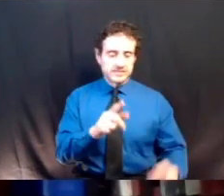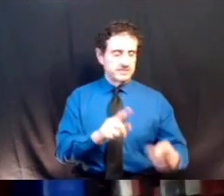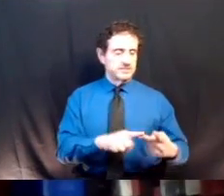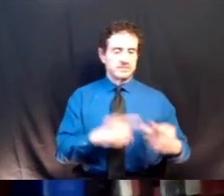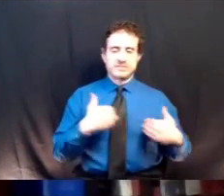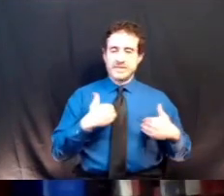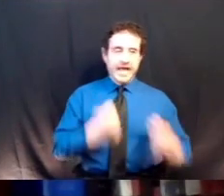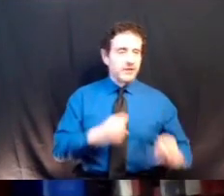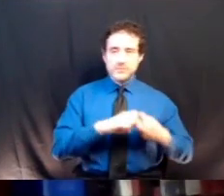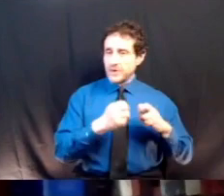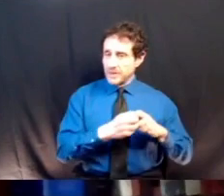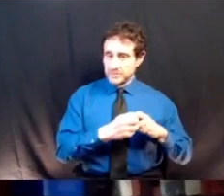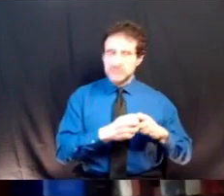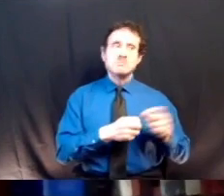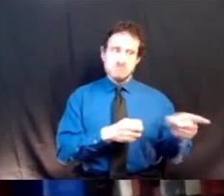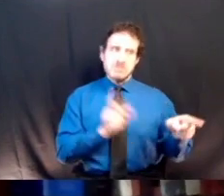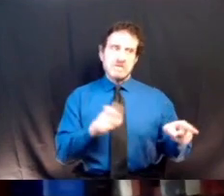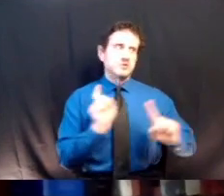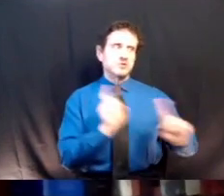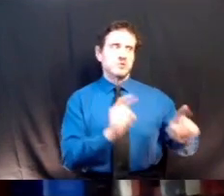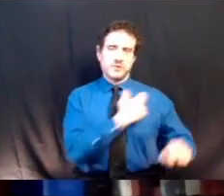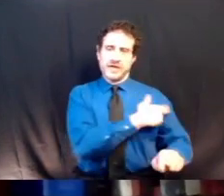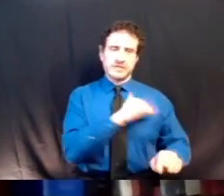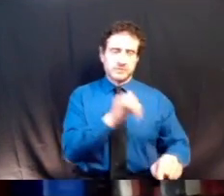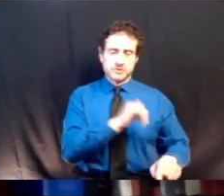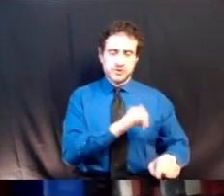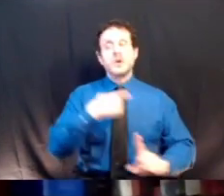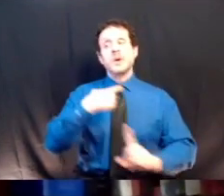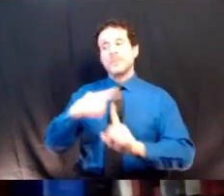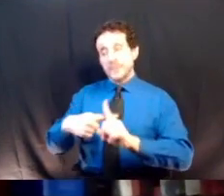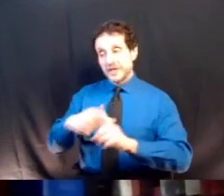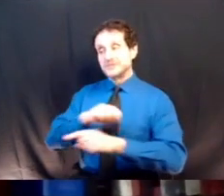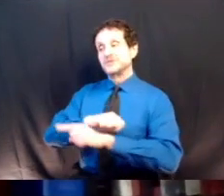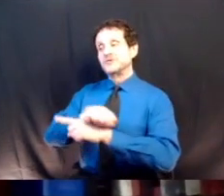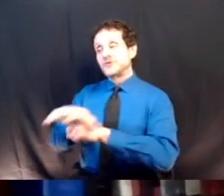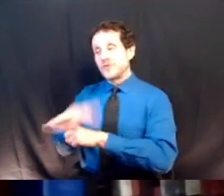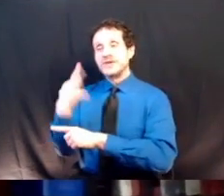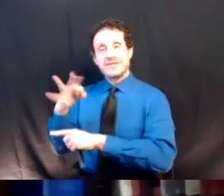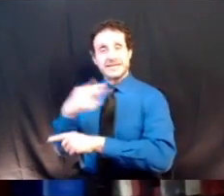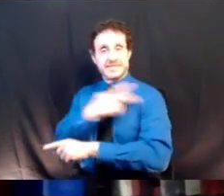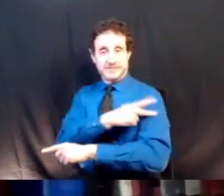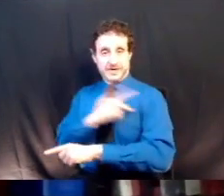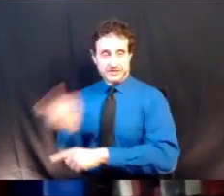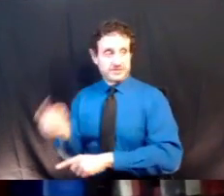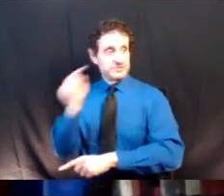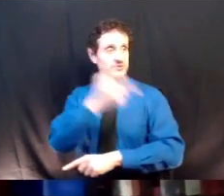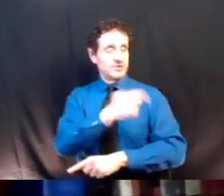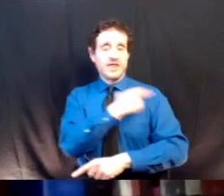hospital. So we're trying to make sure that healthcare is available to everybody, even while so many